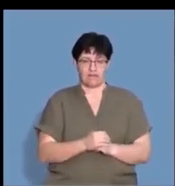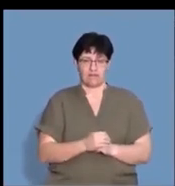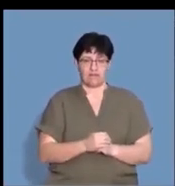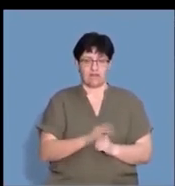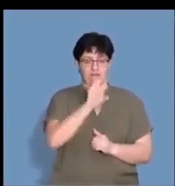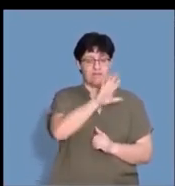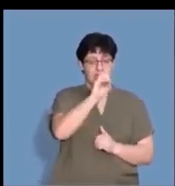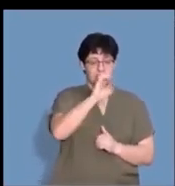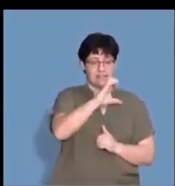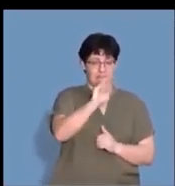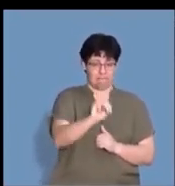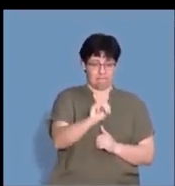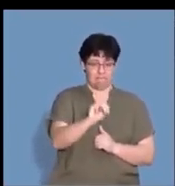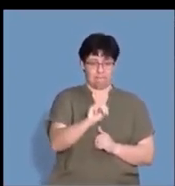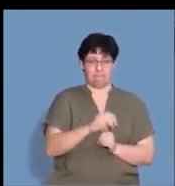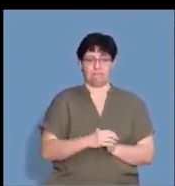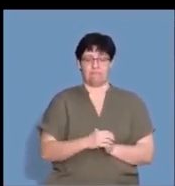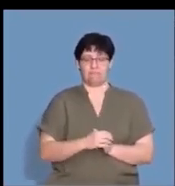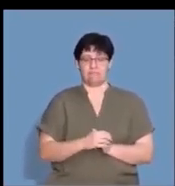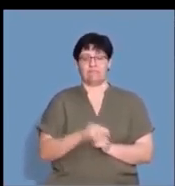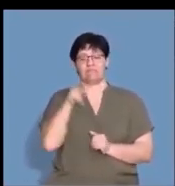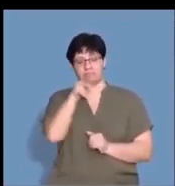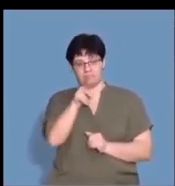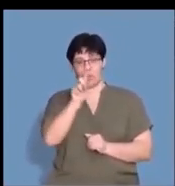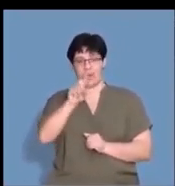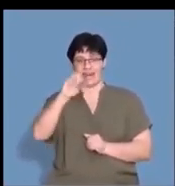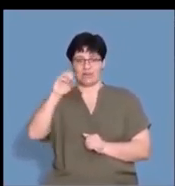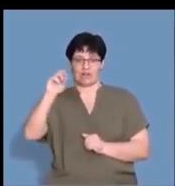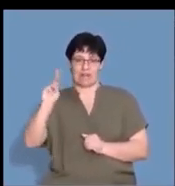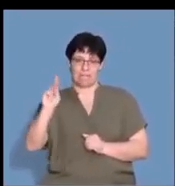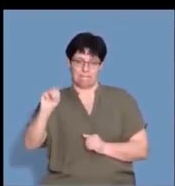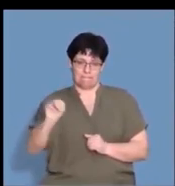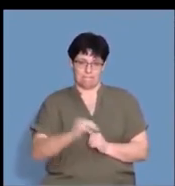got 50 centimeters to 100 kilometers.